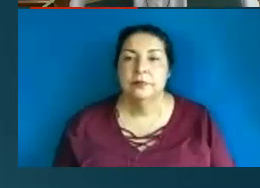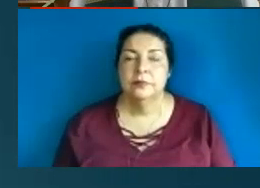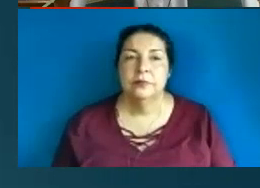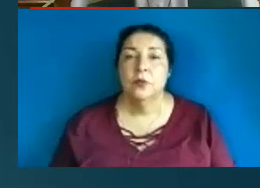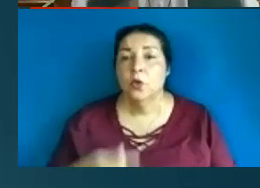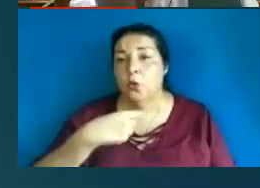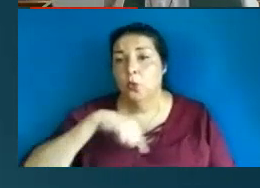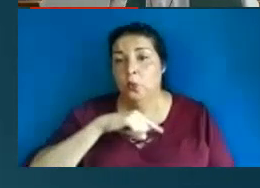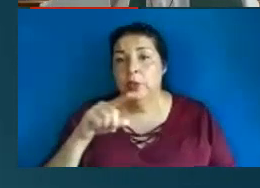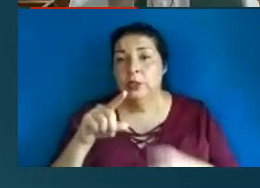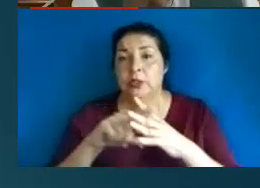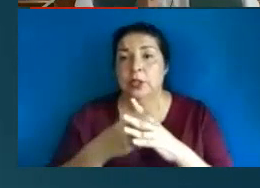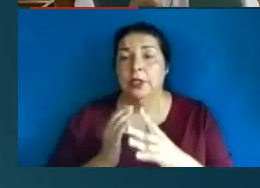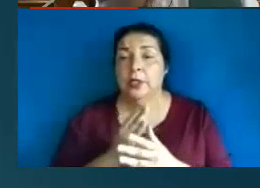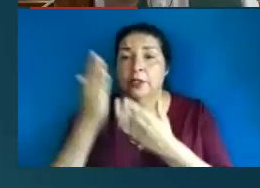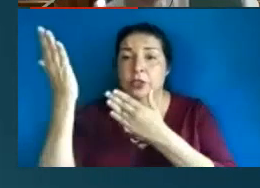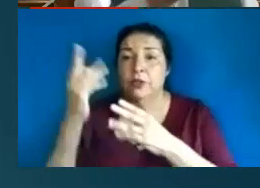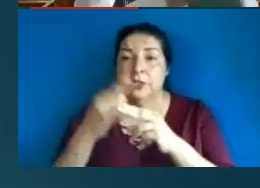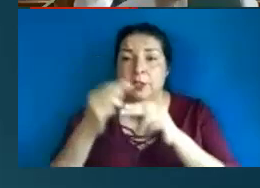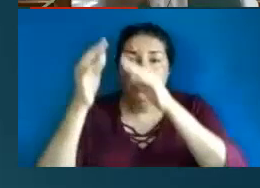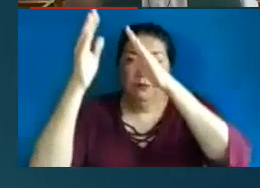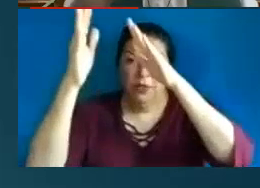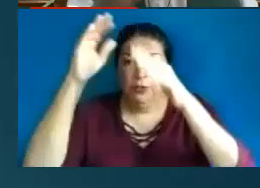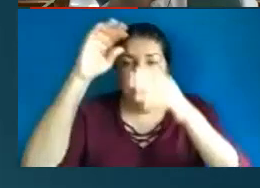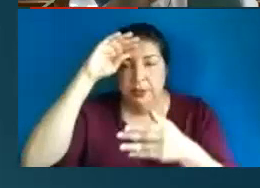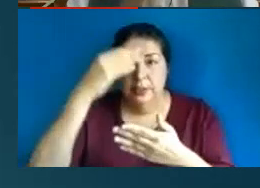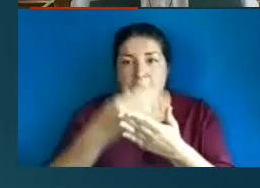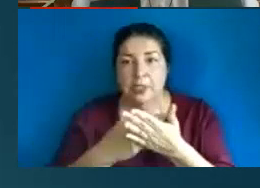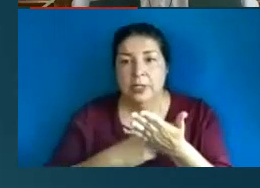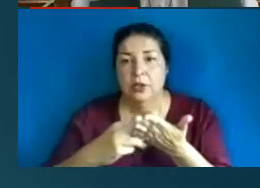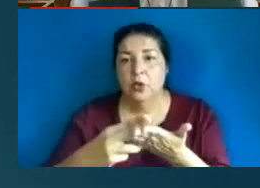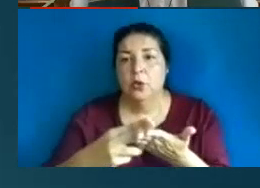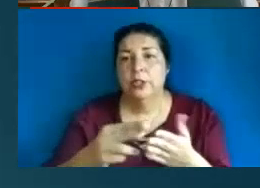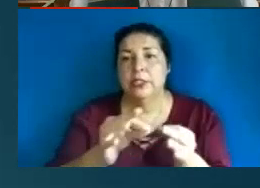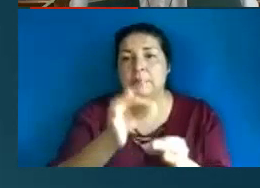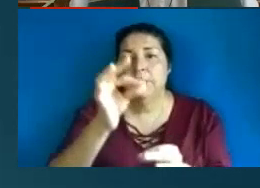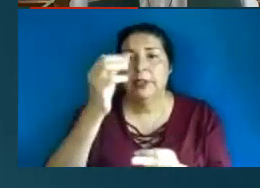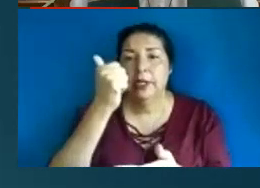We begin our service in the name of the Father, and of the Son, and of the Holy Spirit.